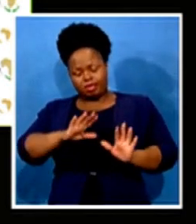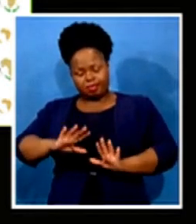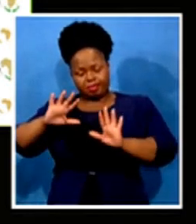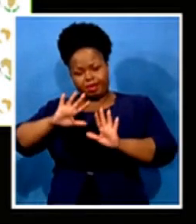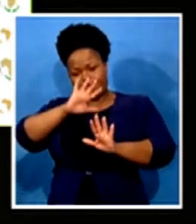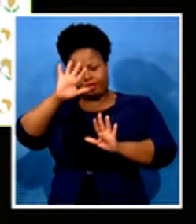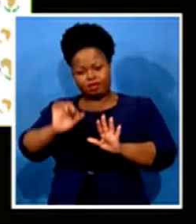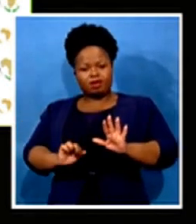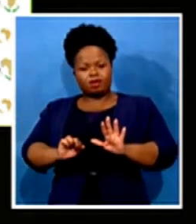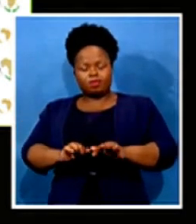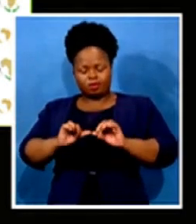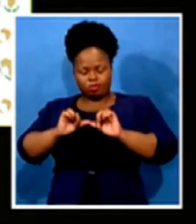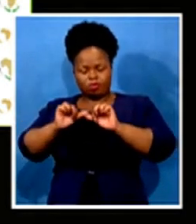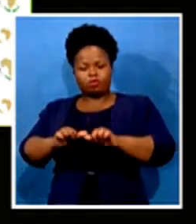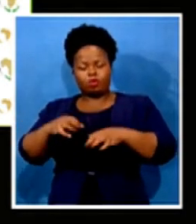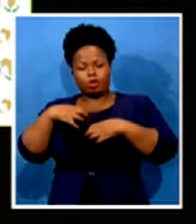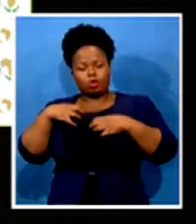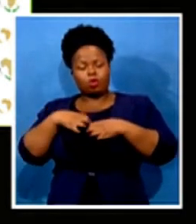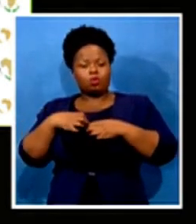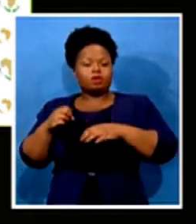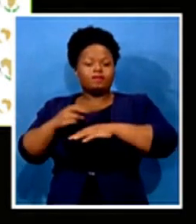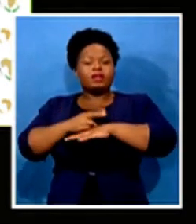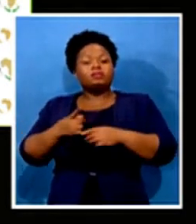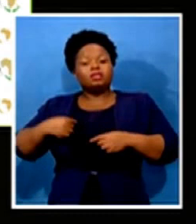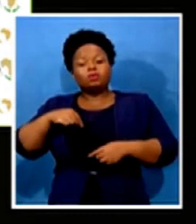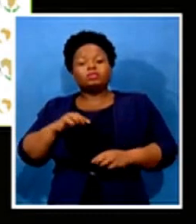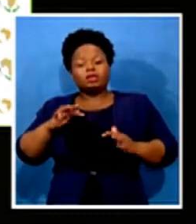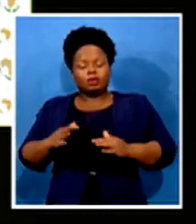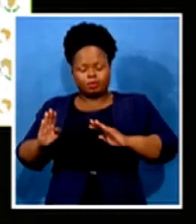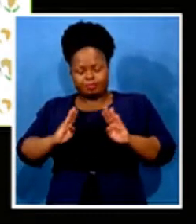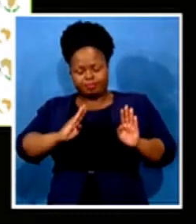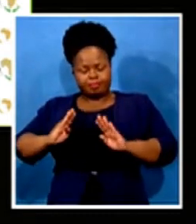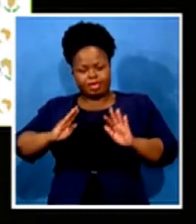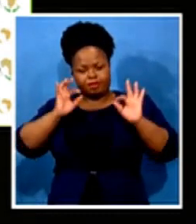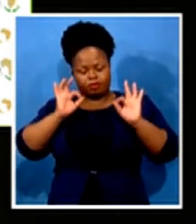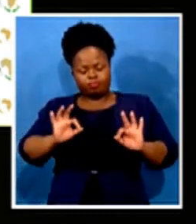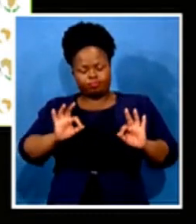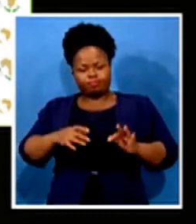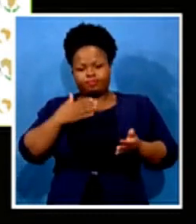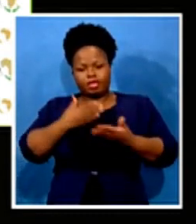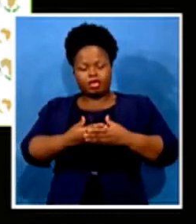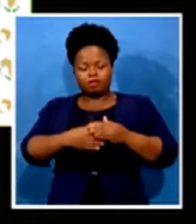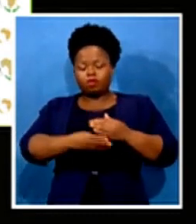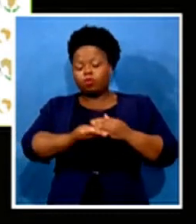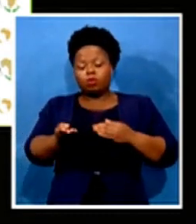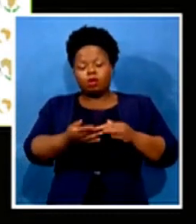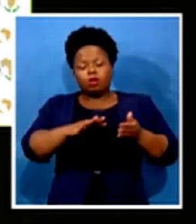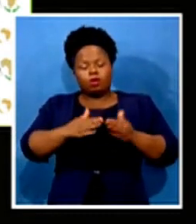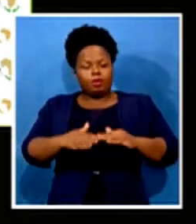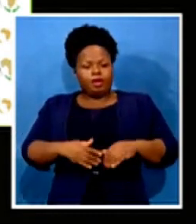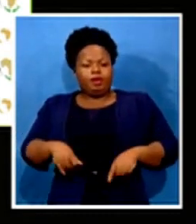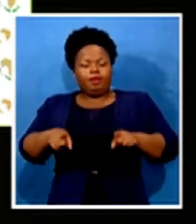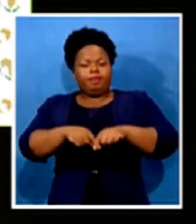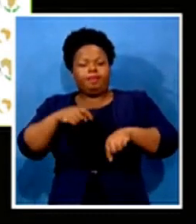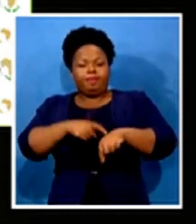pandemic by exercising the discipline and at the level of the community. And again, speaking to the issues the colleague referred to in